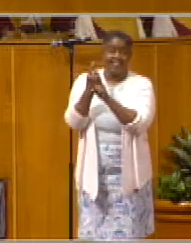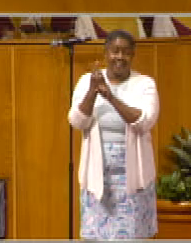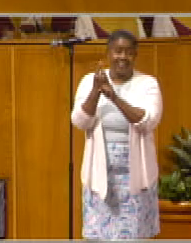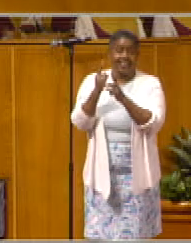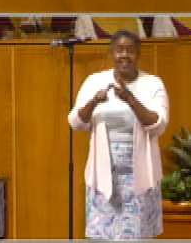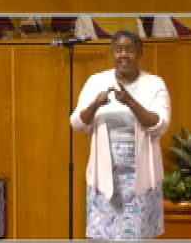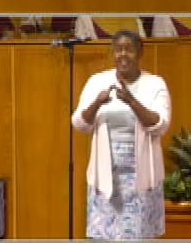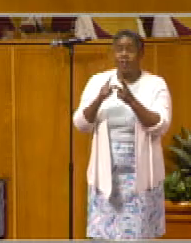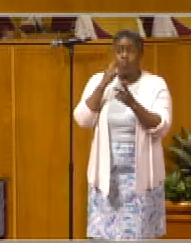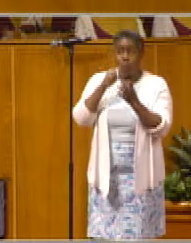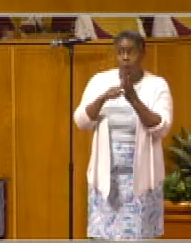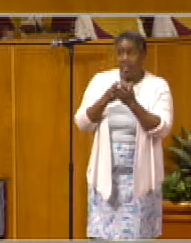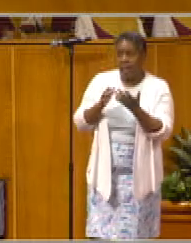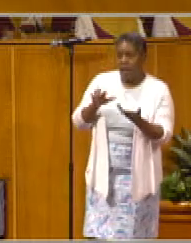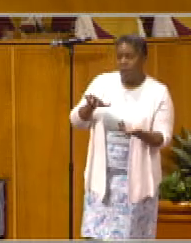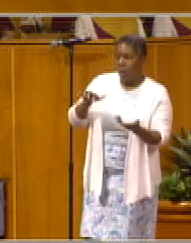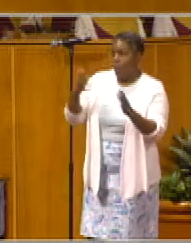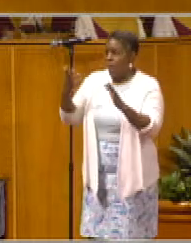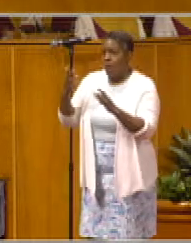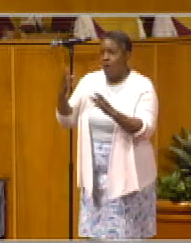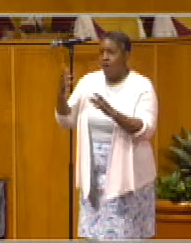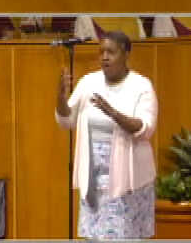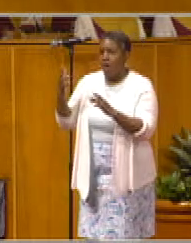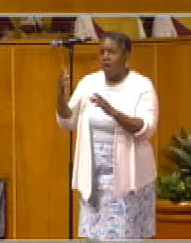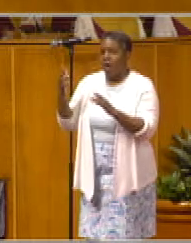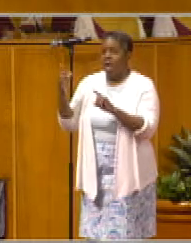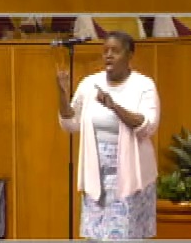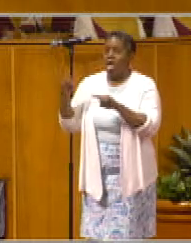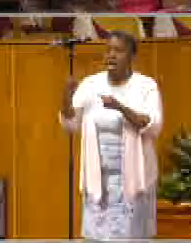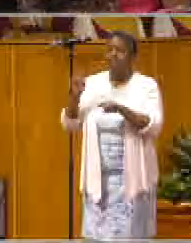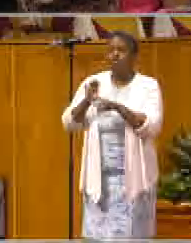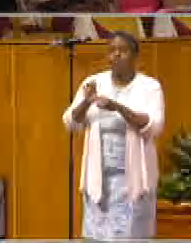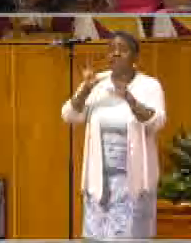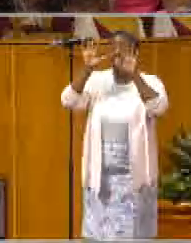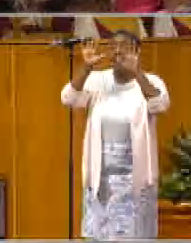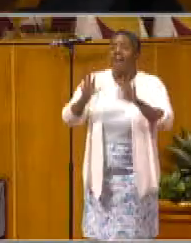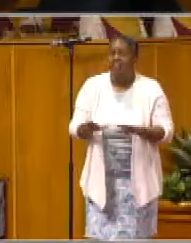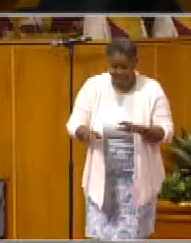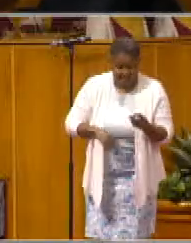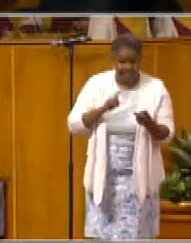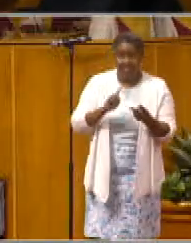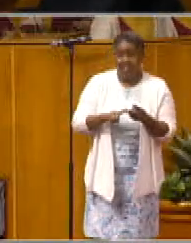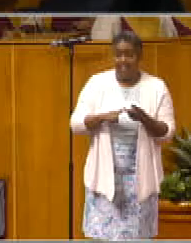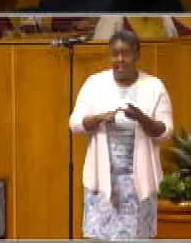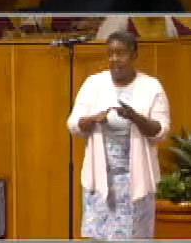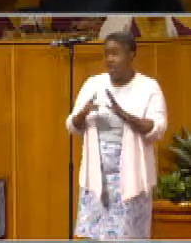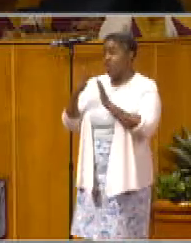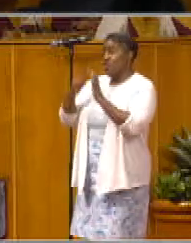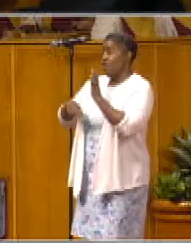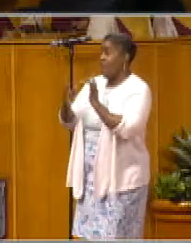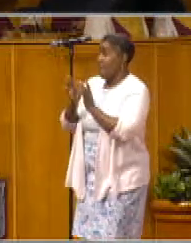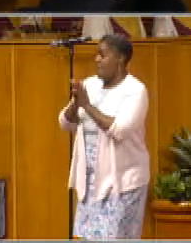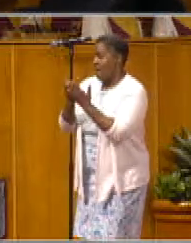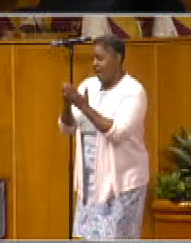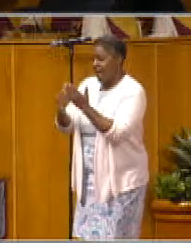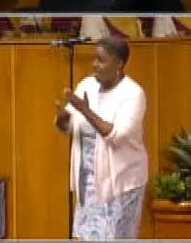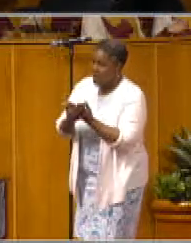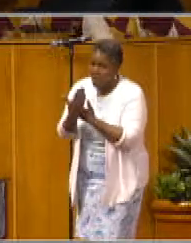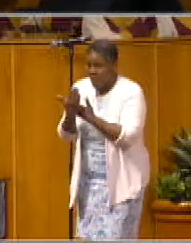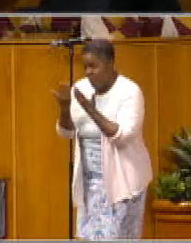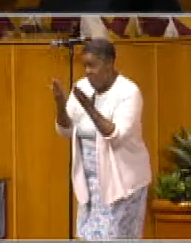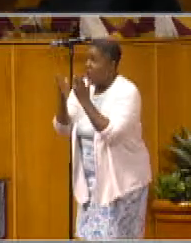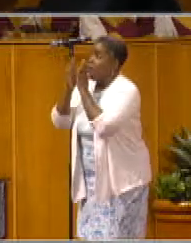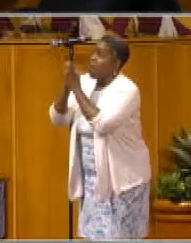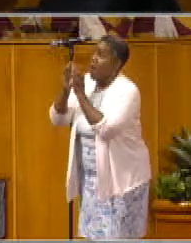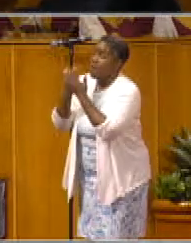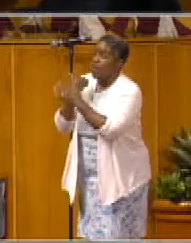When things are falling apart, you in church every Sunday. When things are falling apart, you read your Bible every morning. You pray before